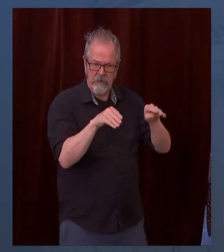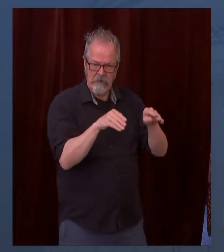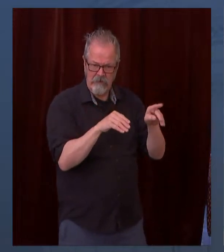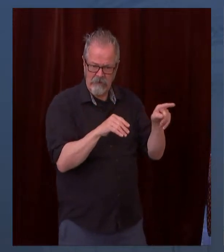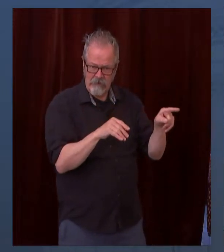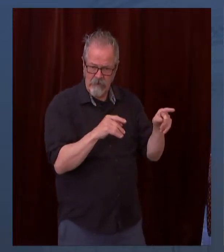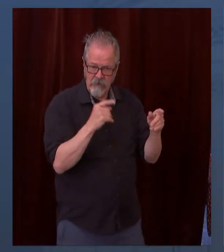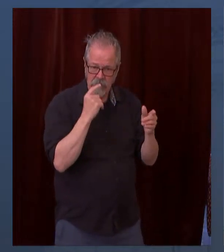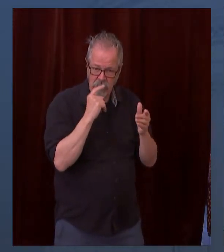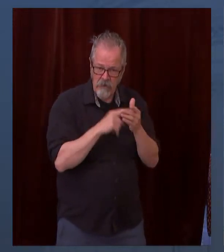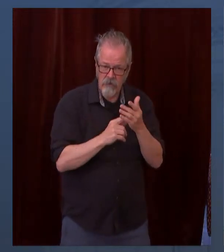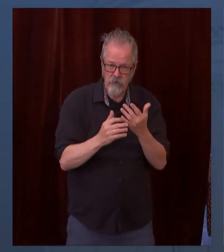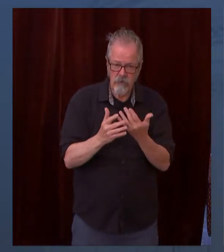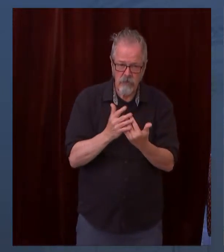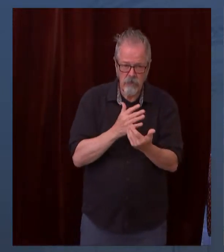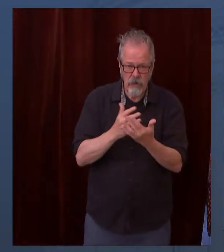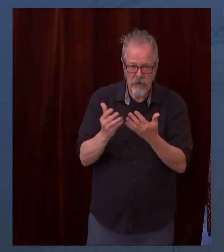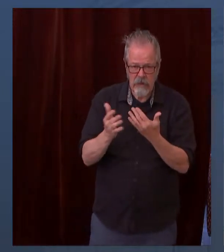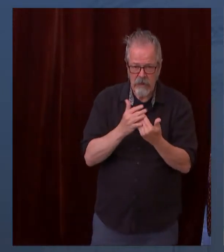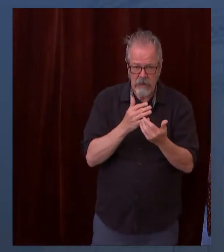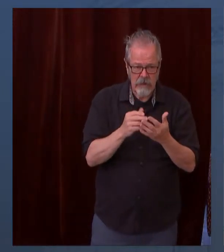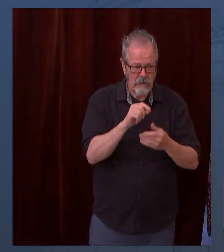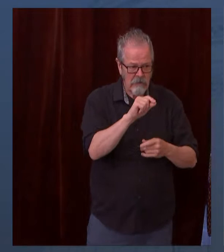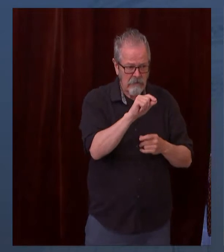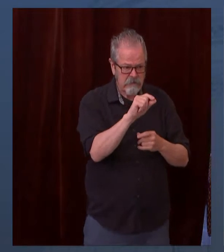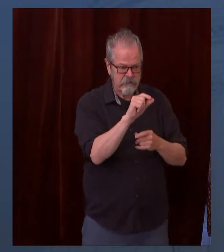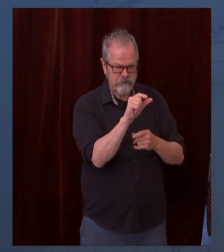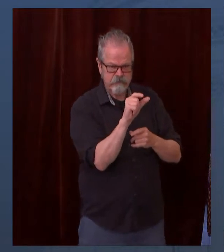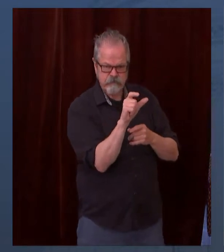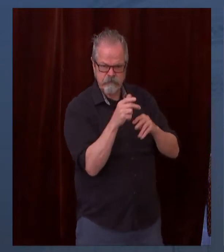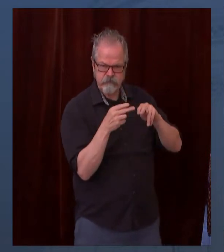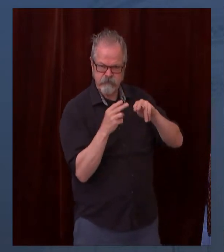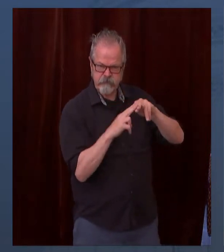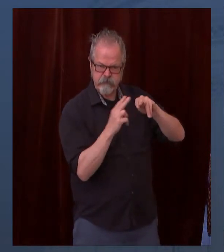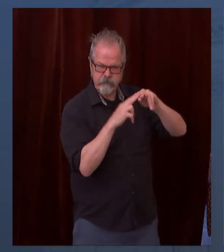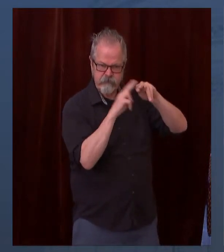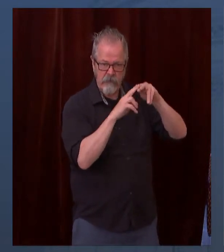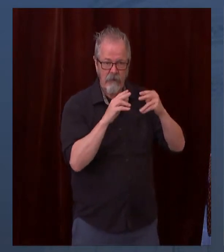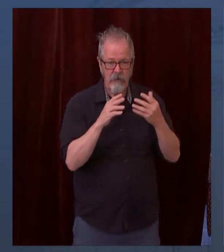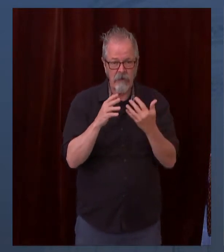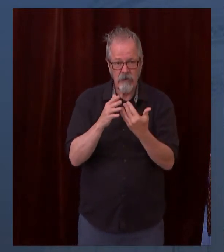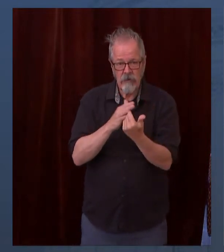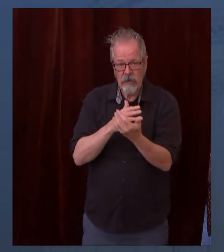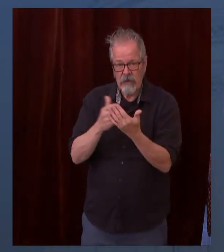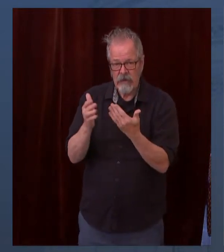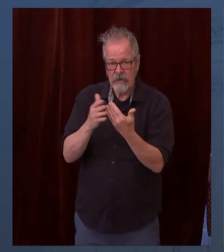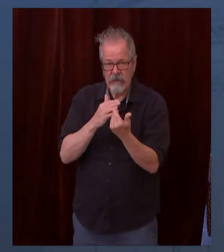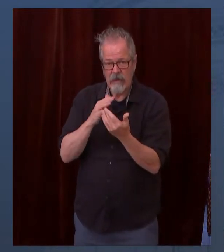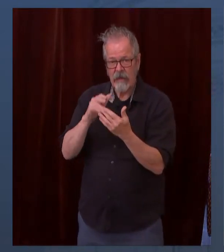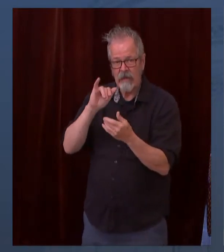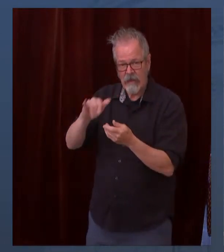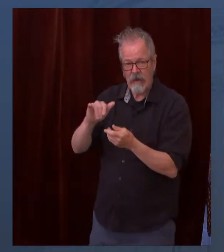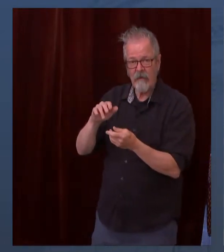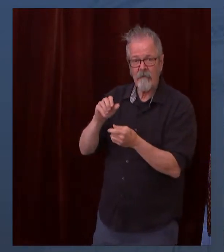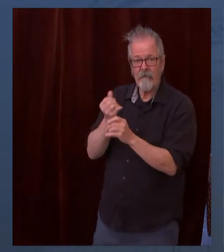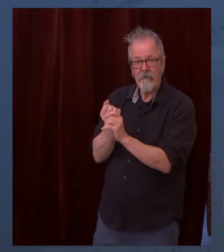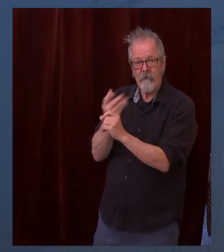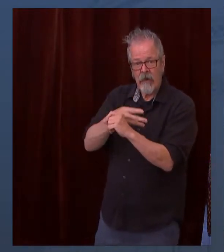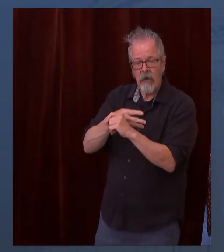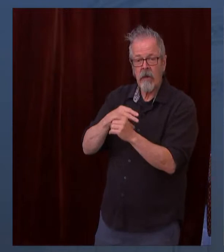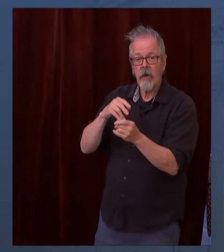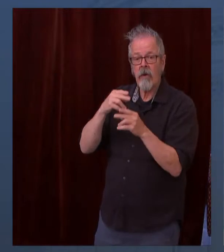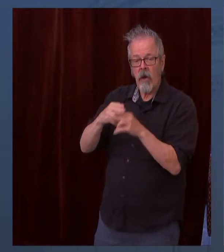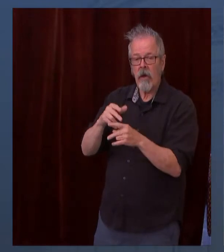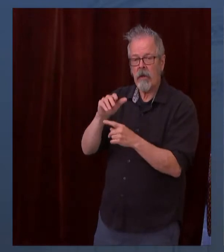That represents a variant called 29.7. Then you will see a increasing